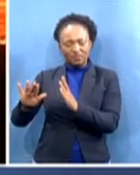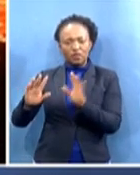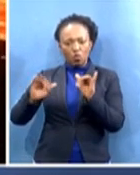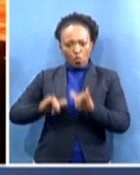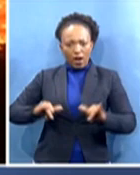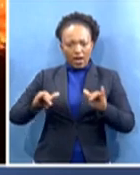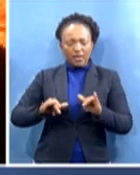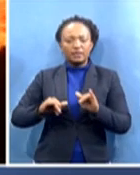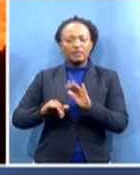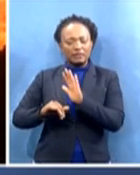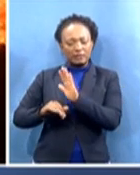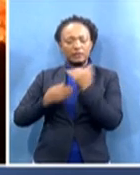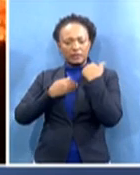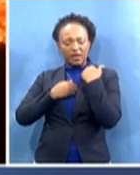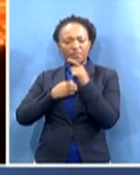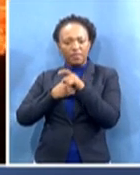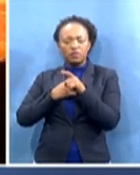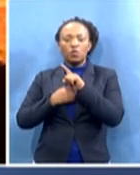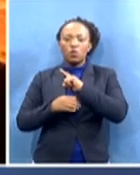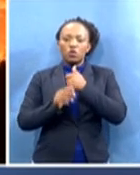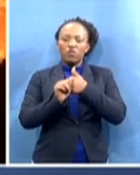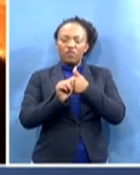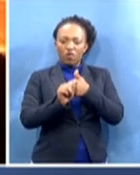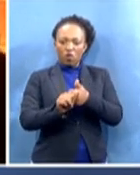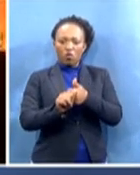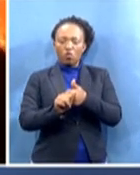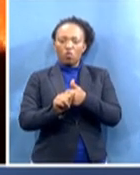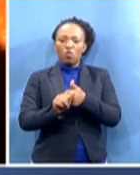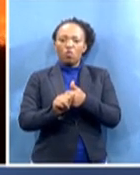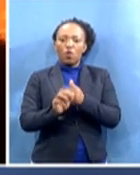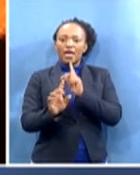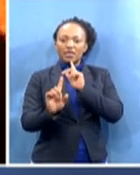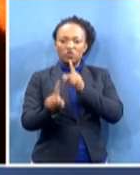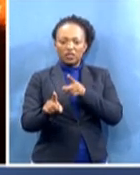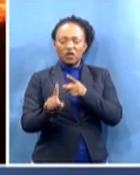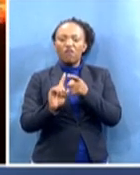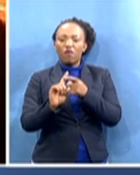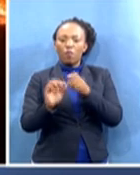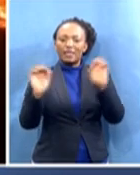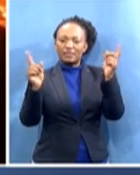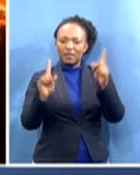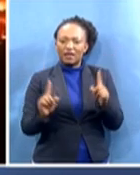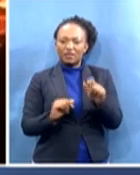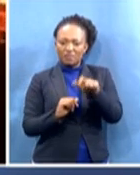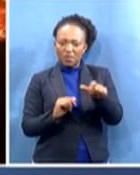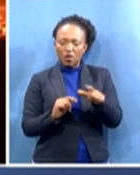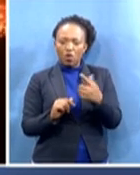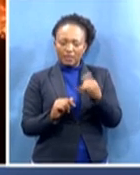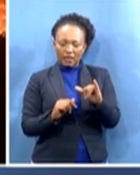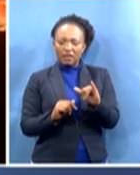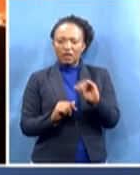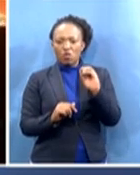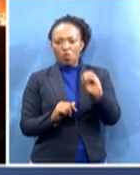follow some instruction of specialists, because there are still some seismic movement in the city.